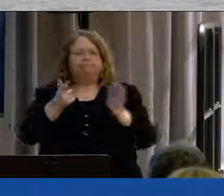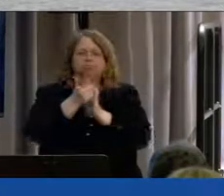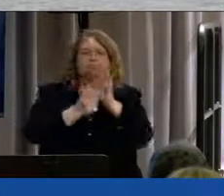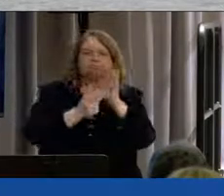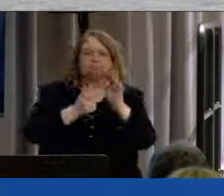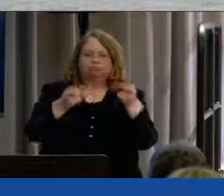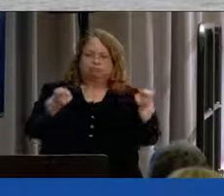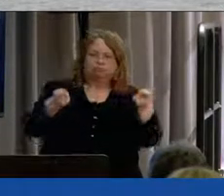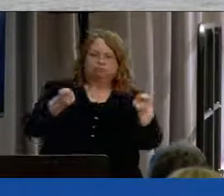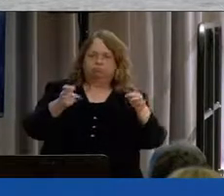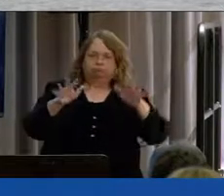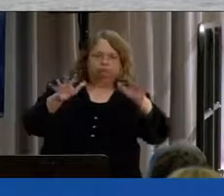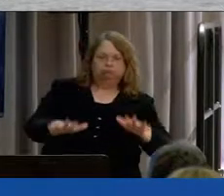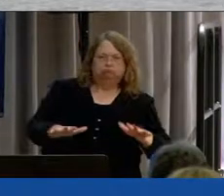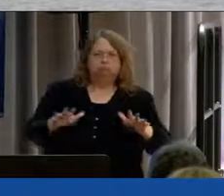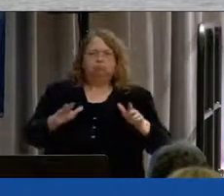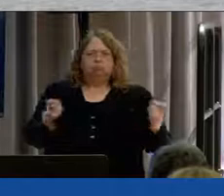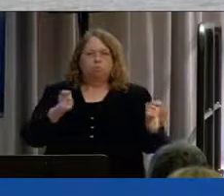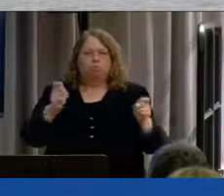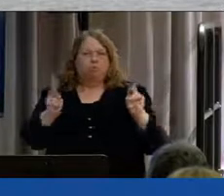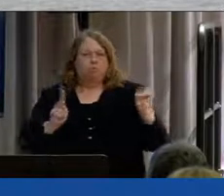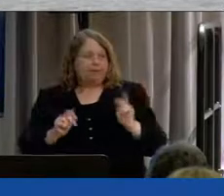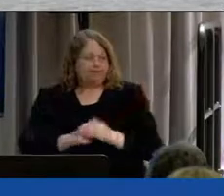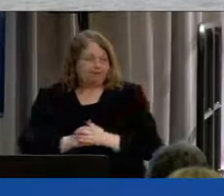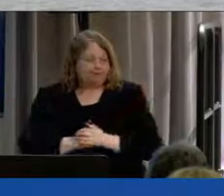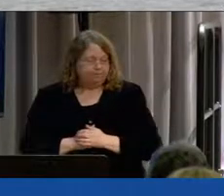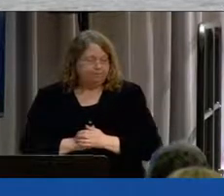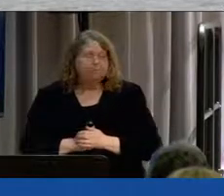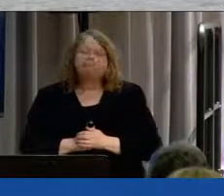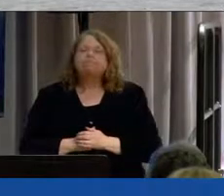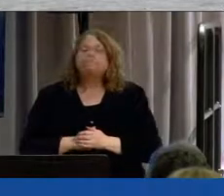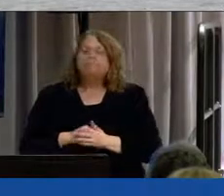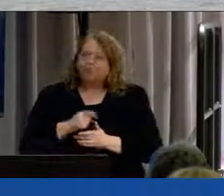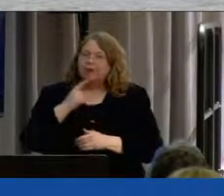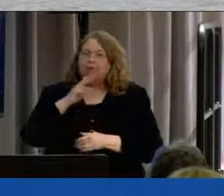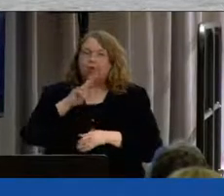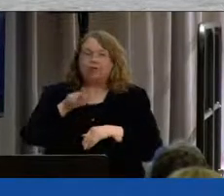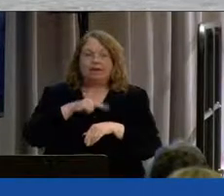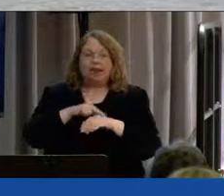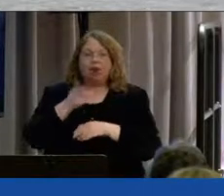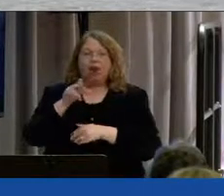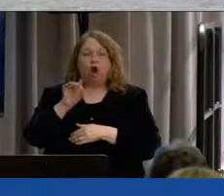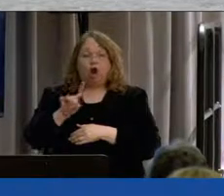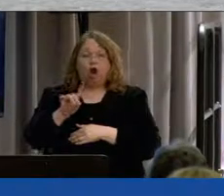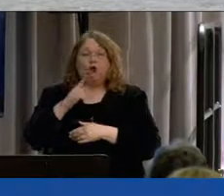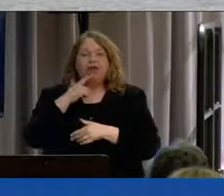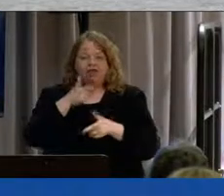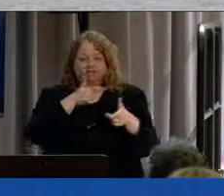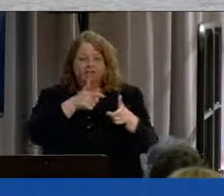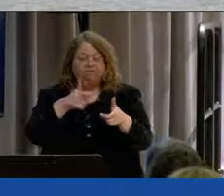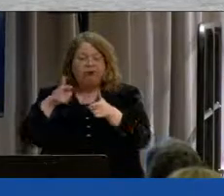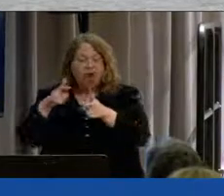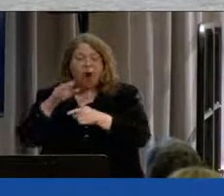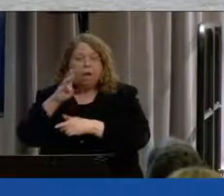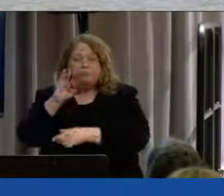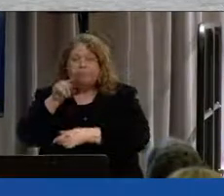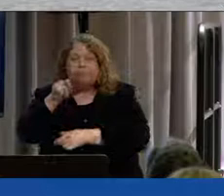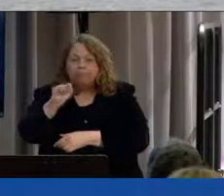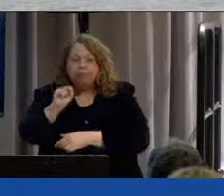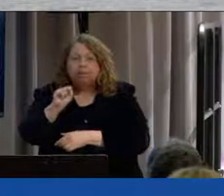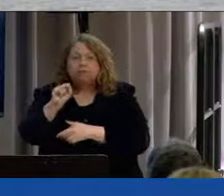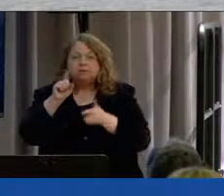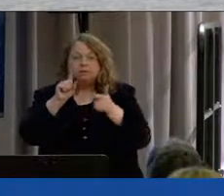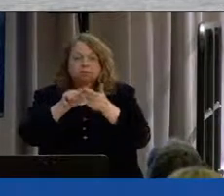the Kent State campus. And these National Guardsmen fired live bullets into